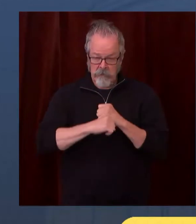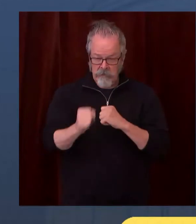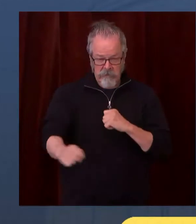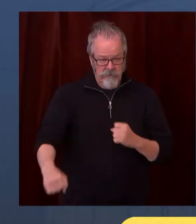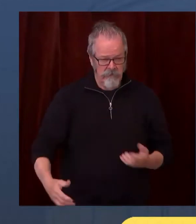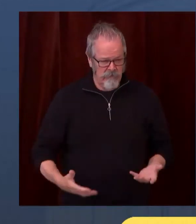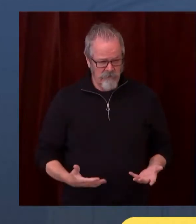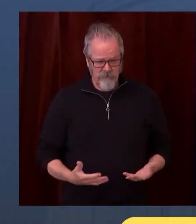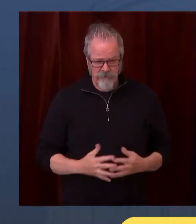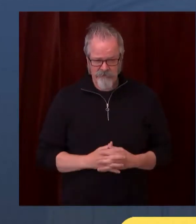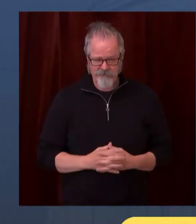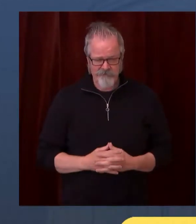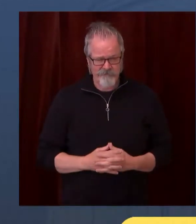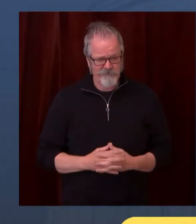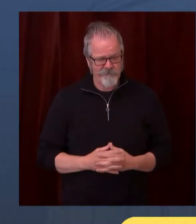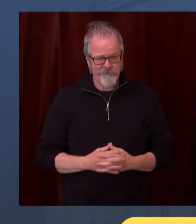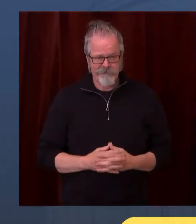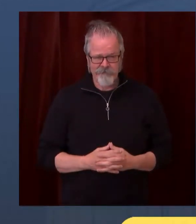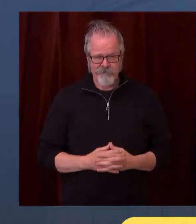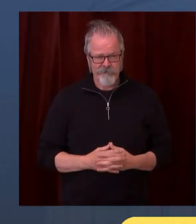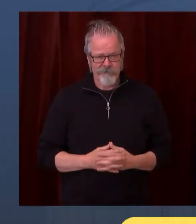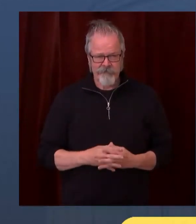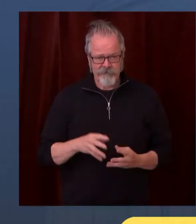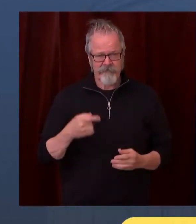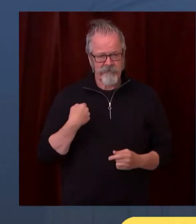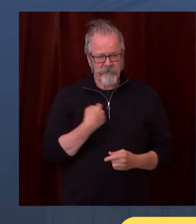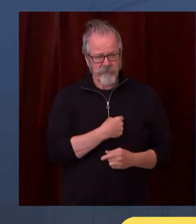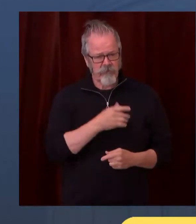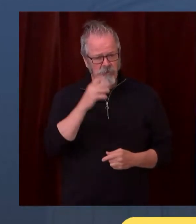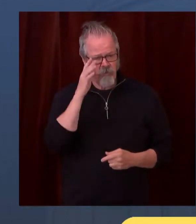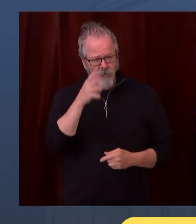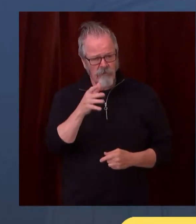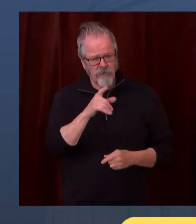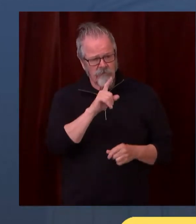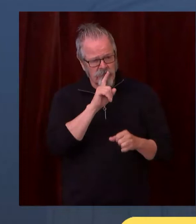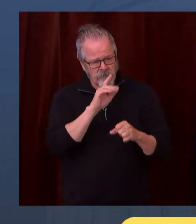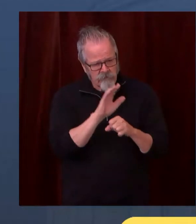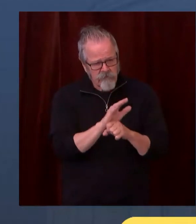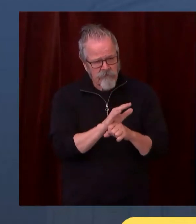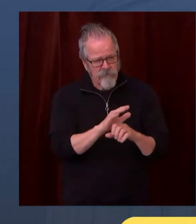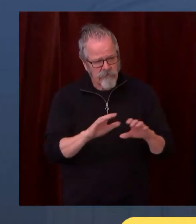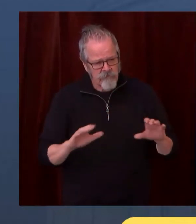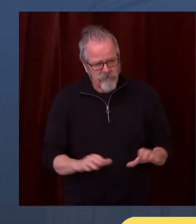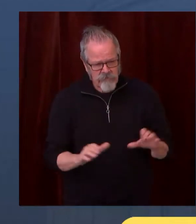We'll have more to say this in the next few days as far as our decision on any application.